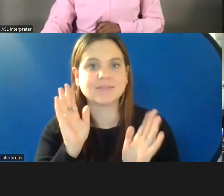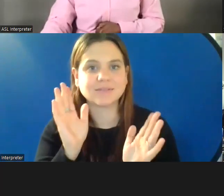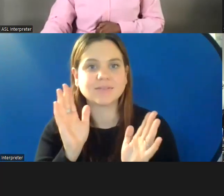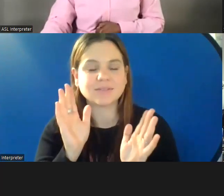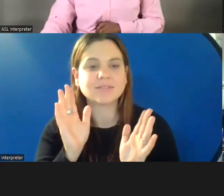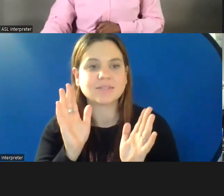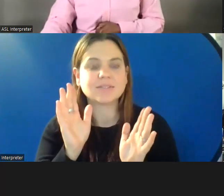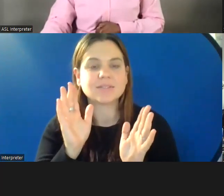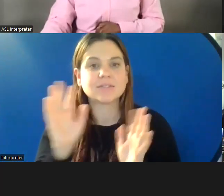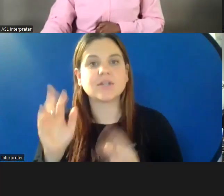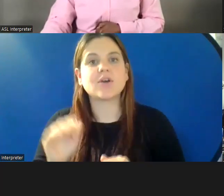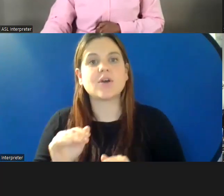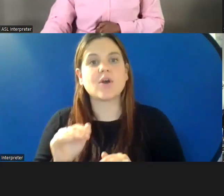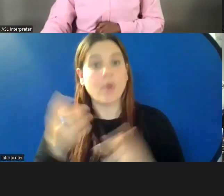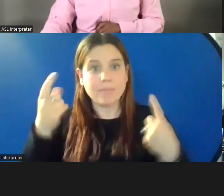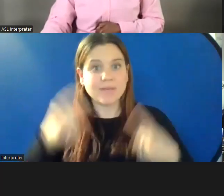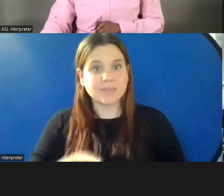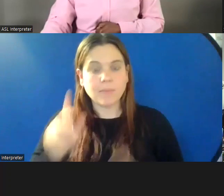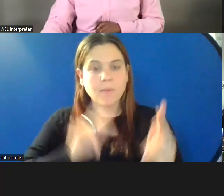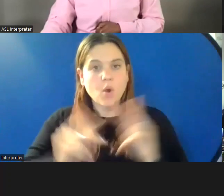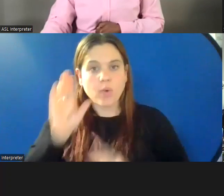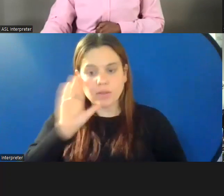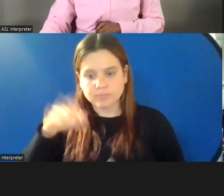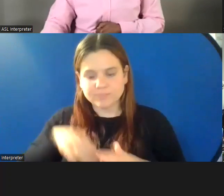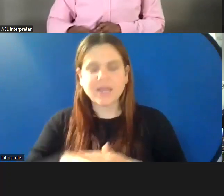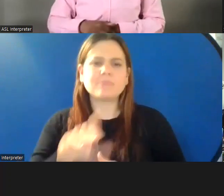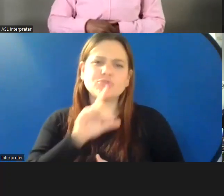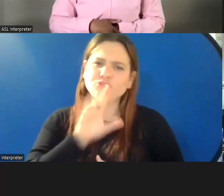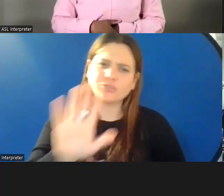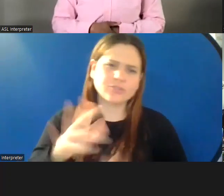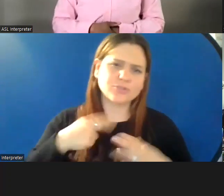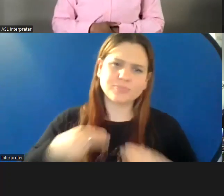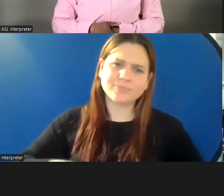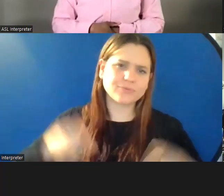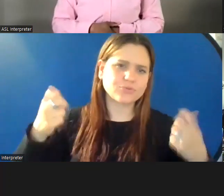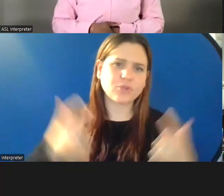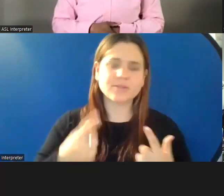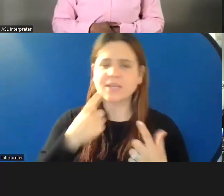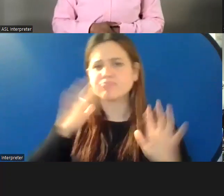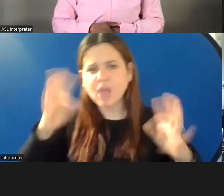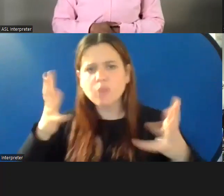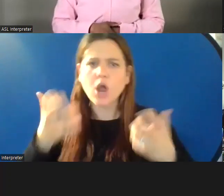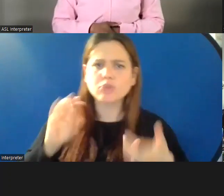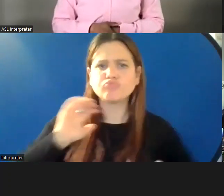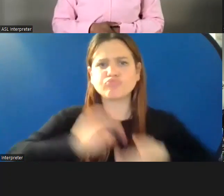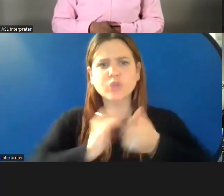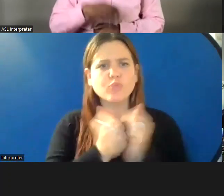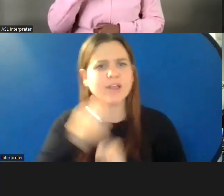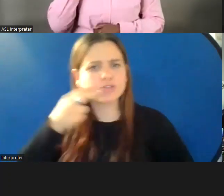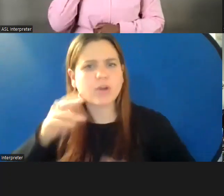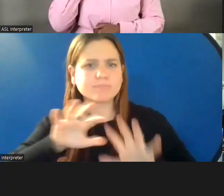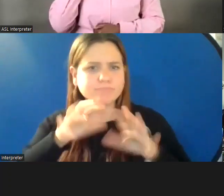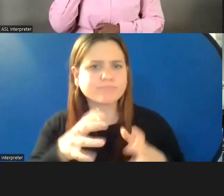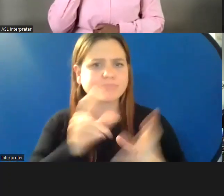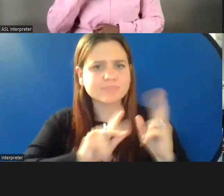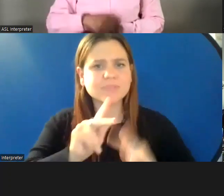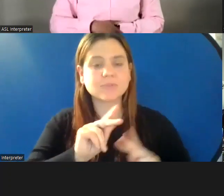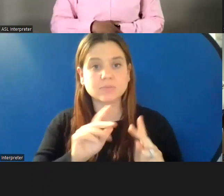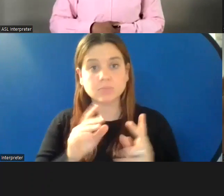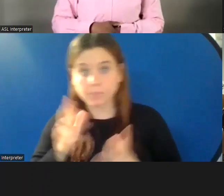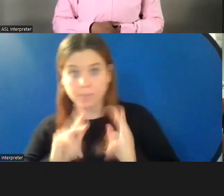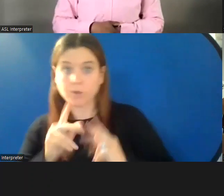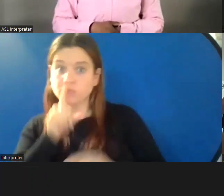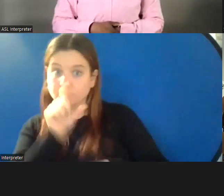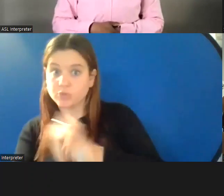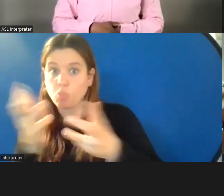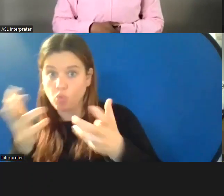people come in, and I believe it's human nature. People come in, they say they want to work with tribes. Now there's people on one hand that truly want to work with tribes. There's